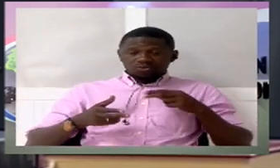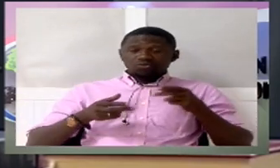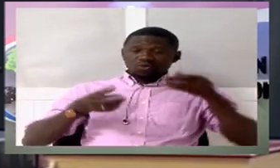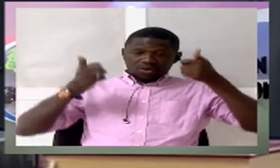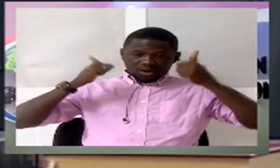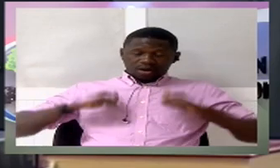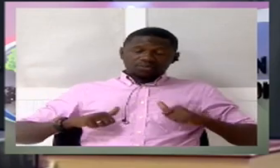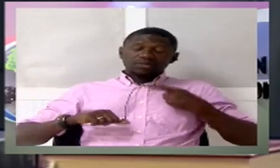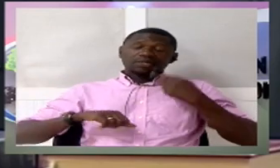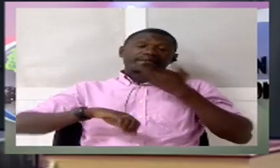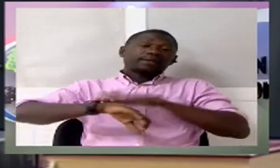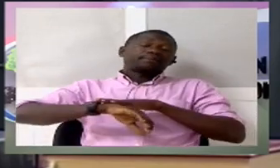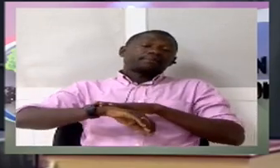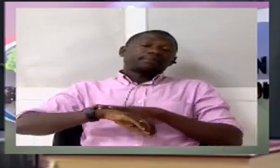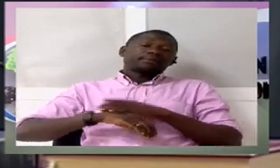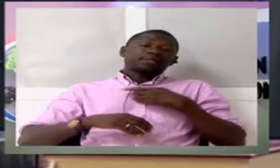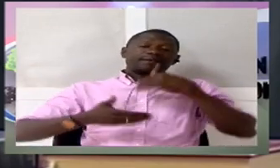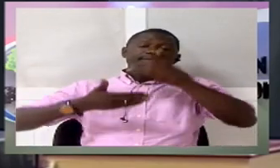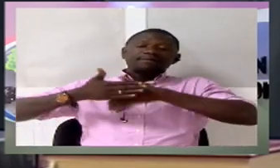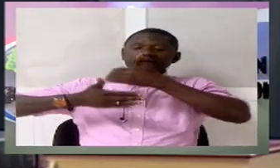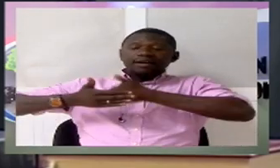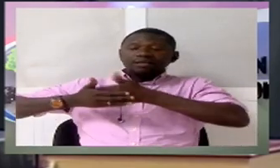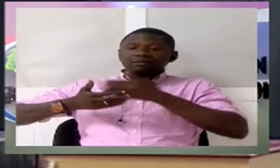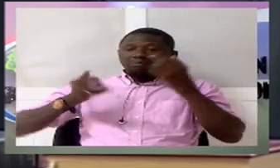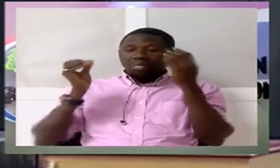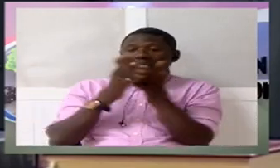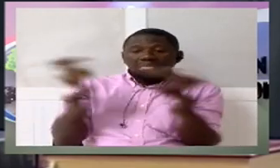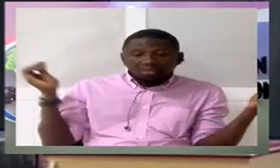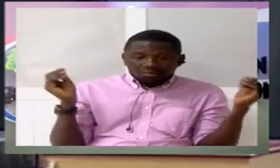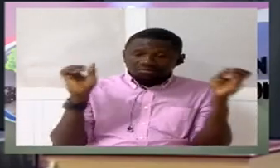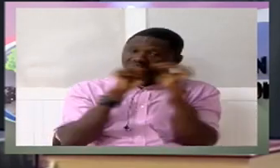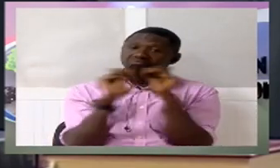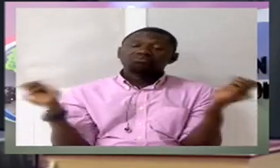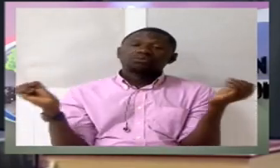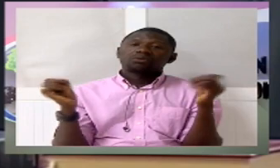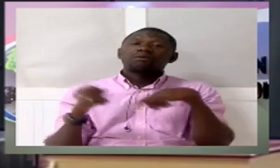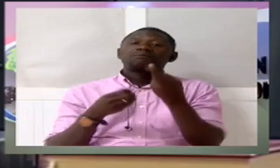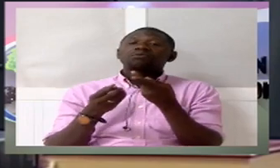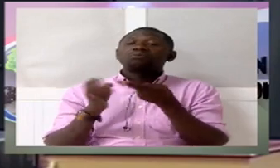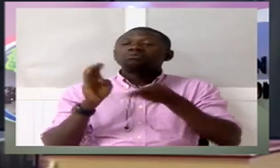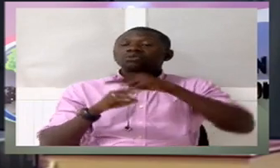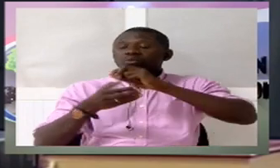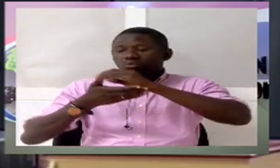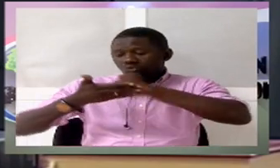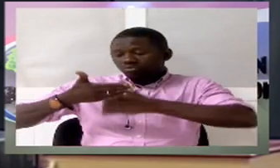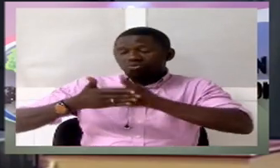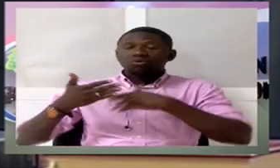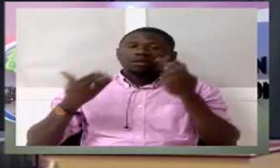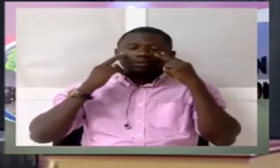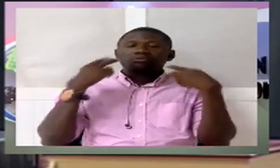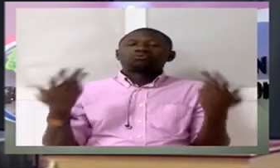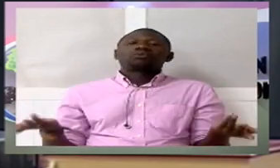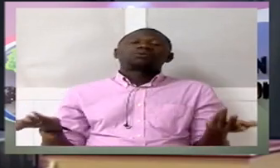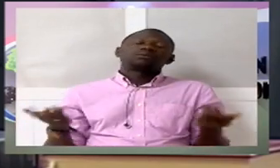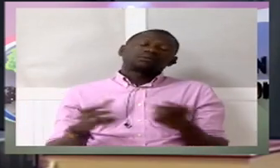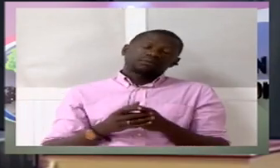waro binasi la pur kau fana fintindi. The file suddenly disappears. File on nying not an appeal. From records. Record okono saferoldo.